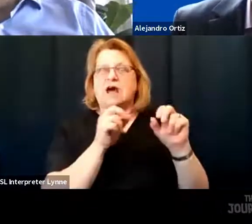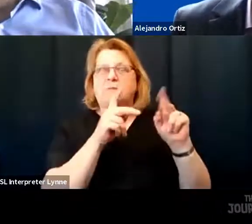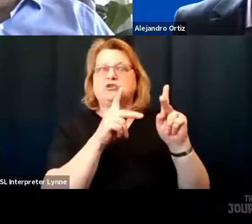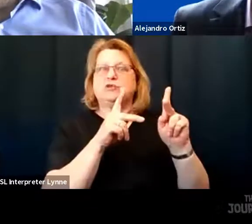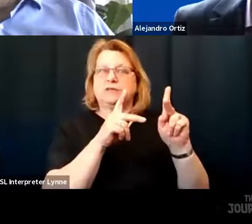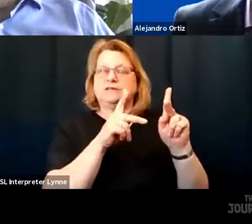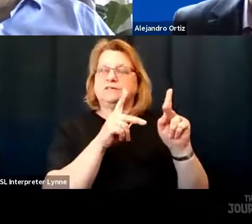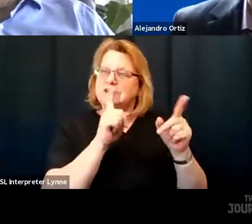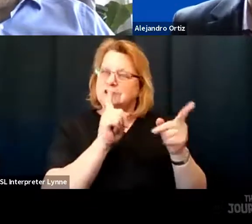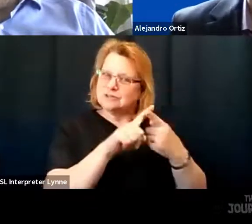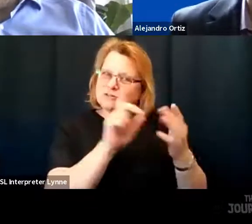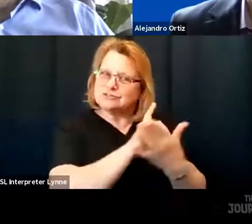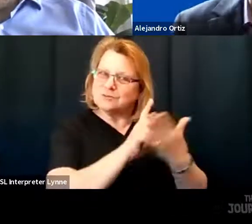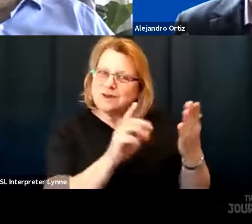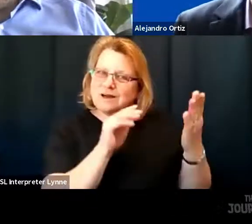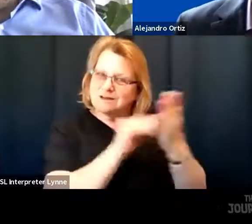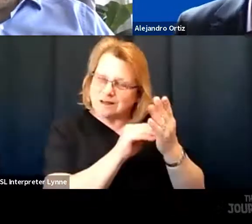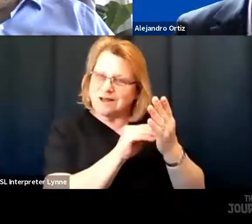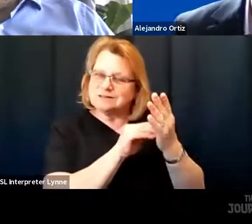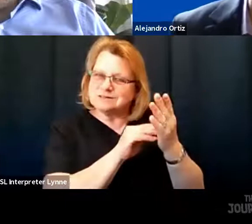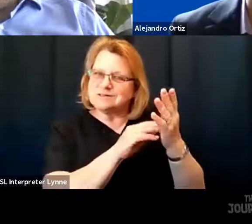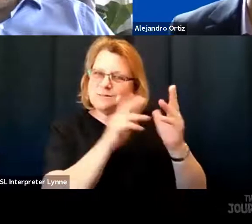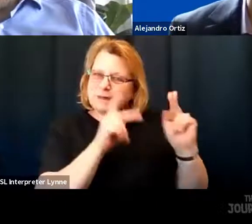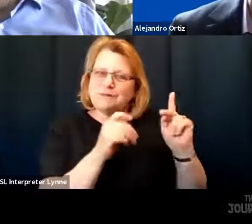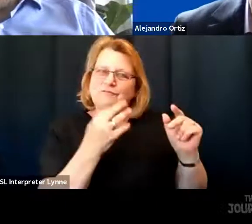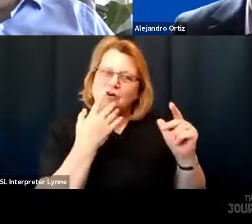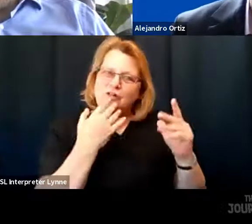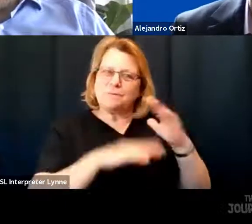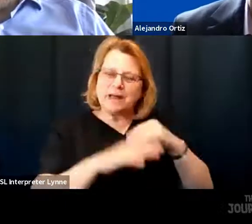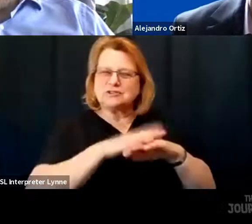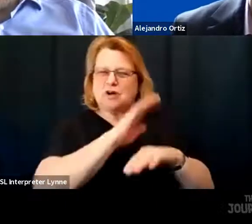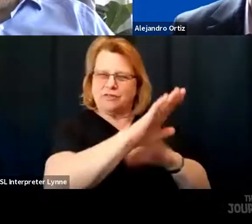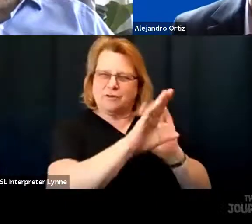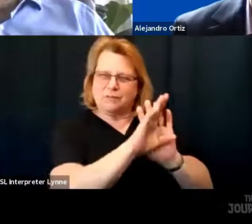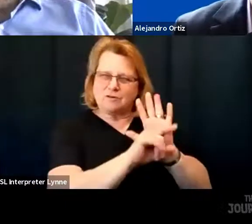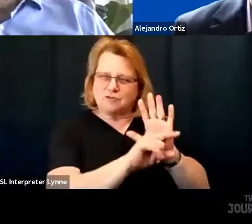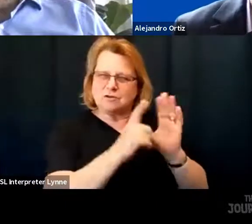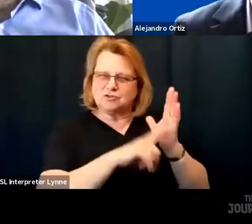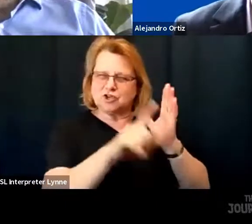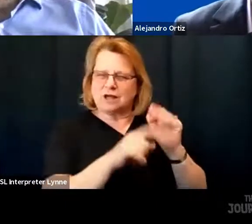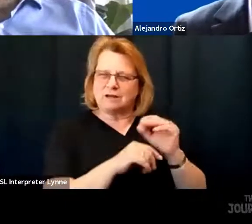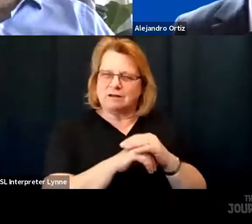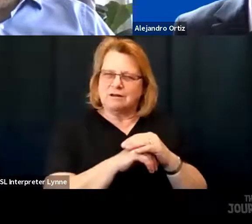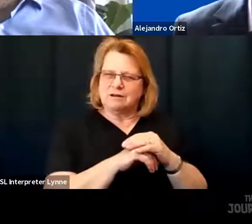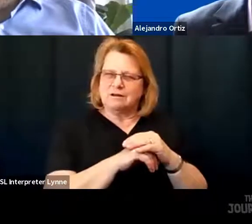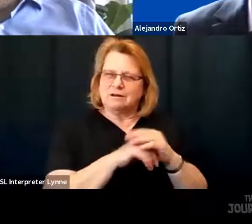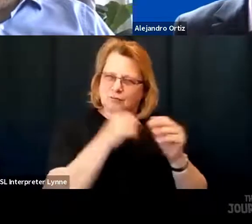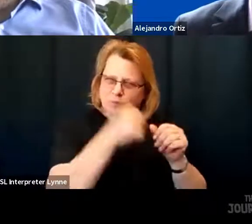discriminating against communities of color based on this criminal background check. So that's something to keep in mind, that in some circumstances,